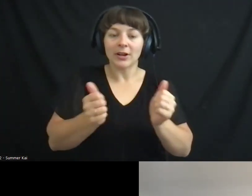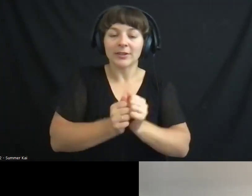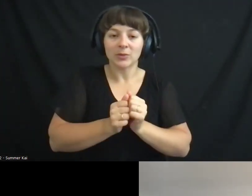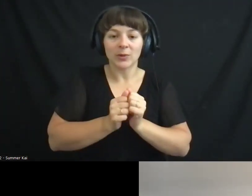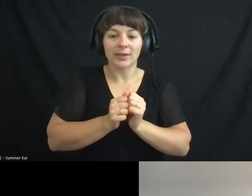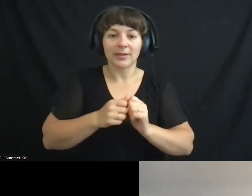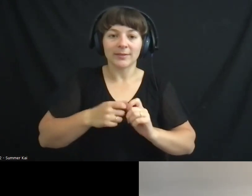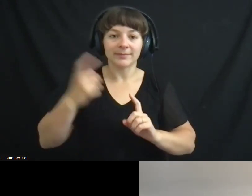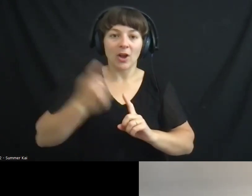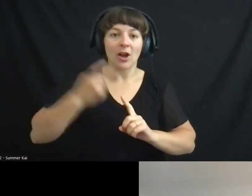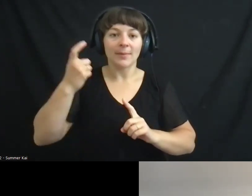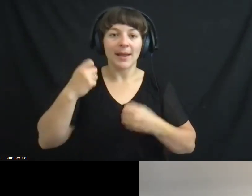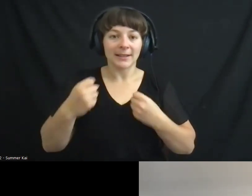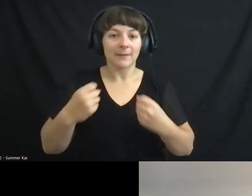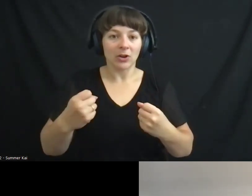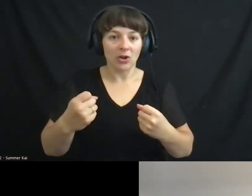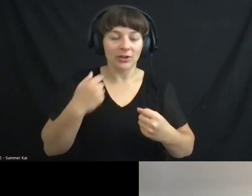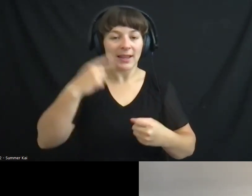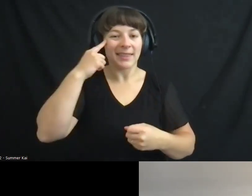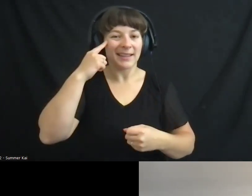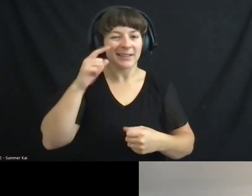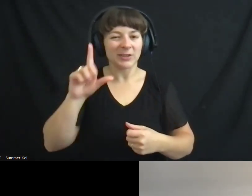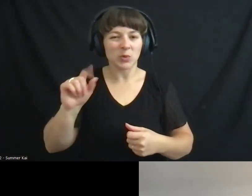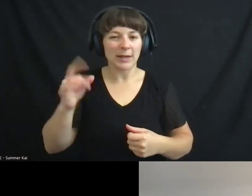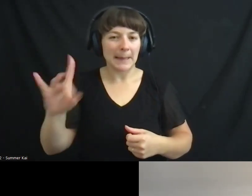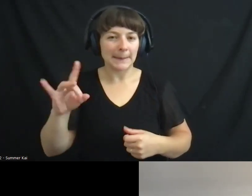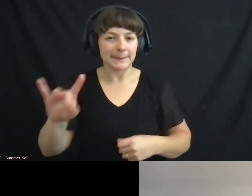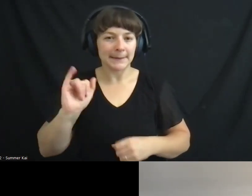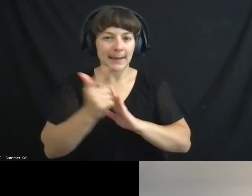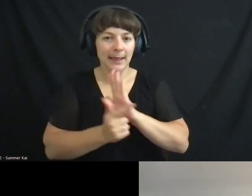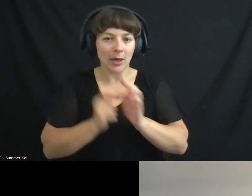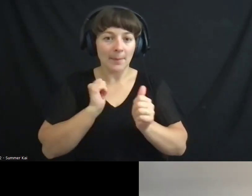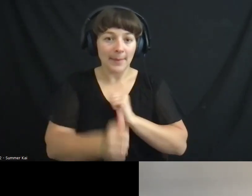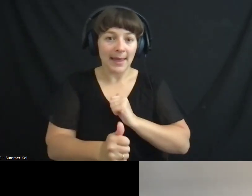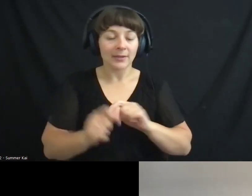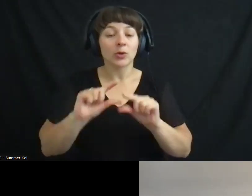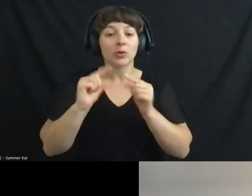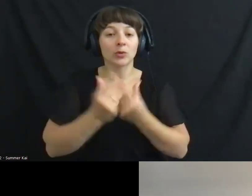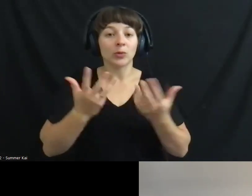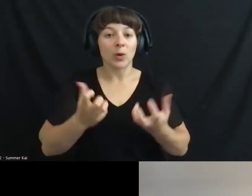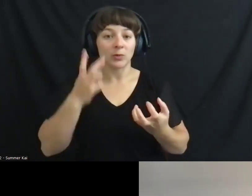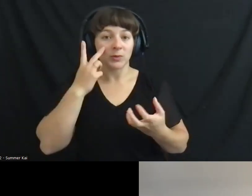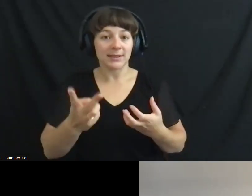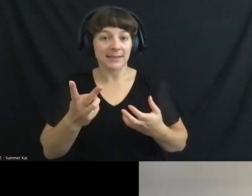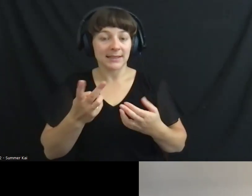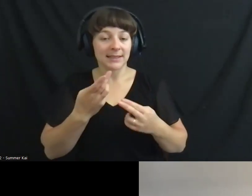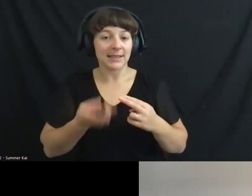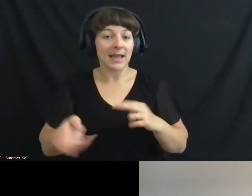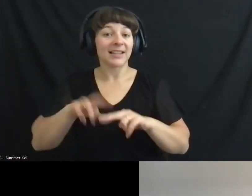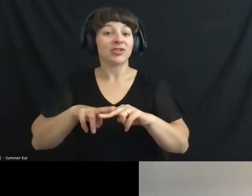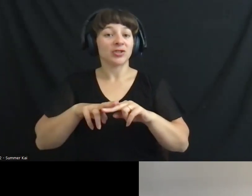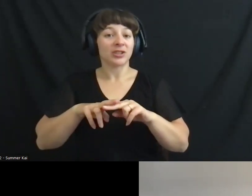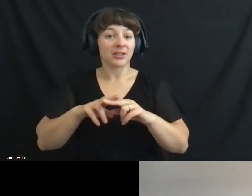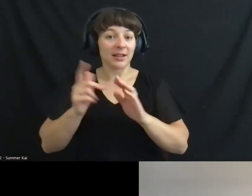was 2018 when the law was passed, that the group would like to see additional legislation